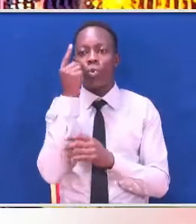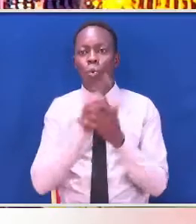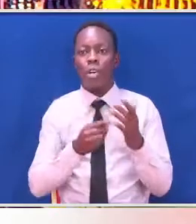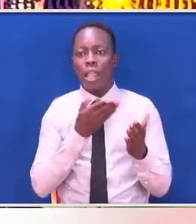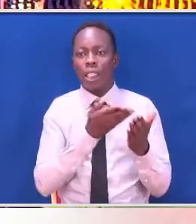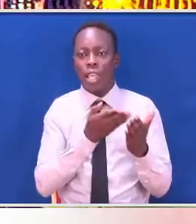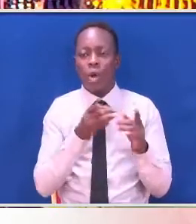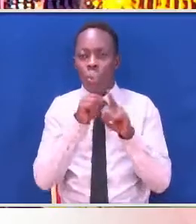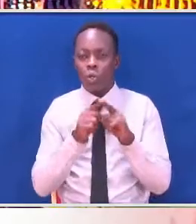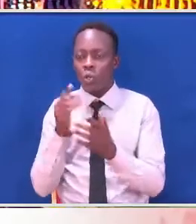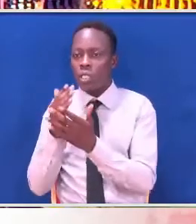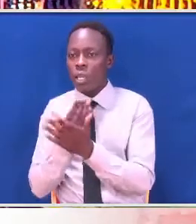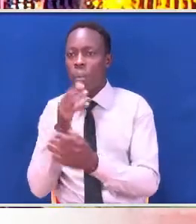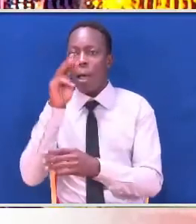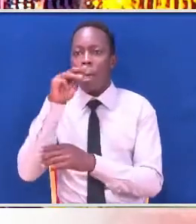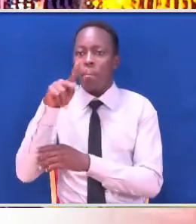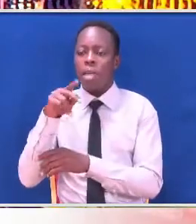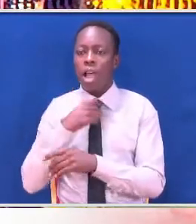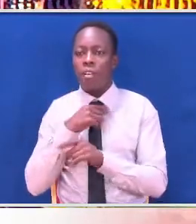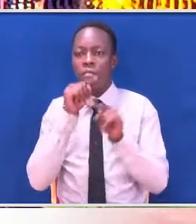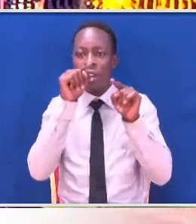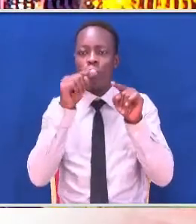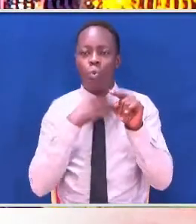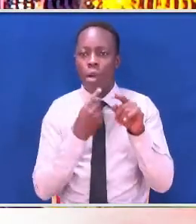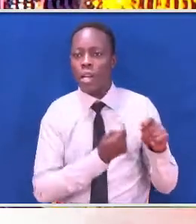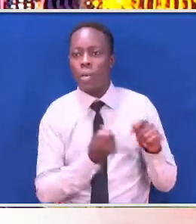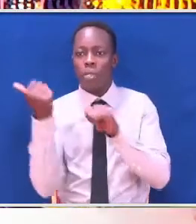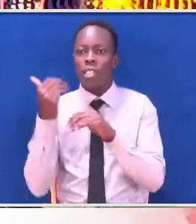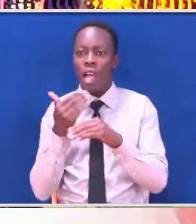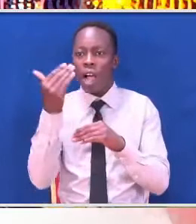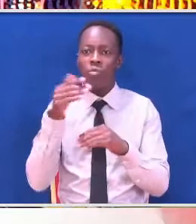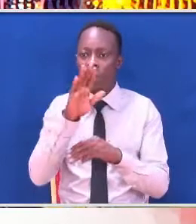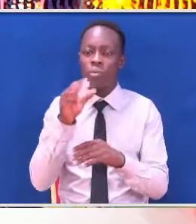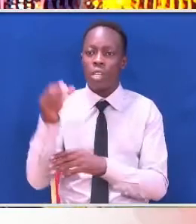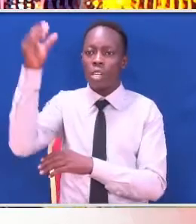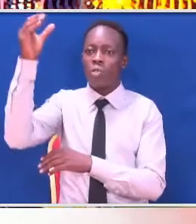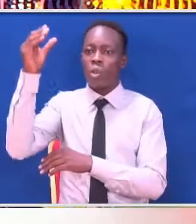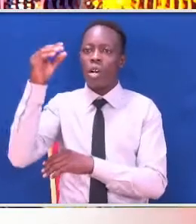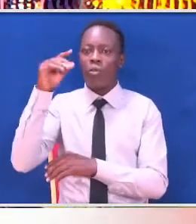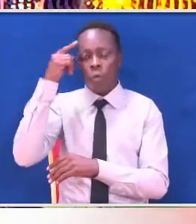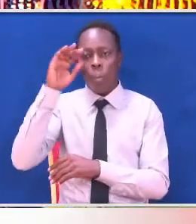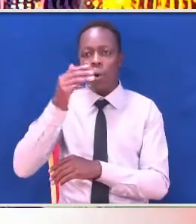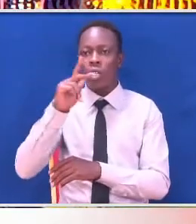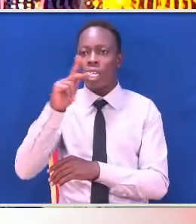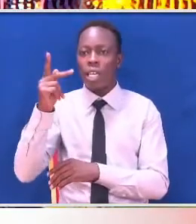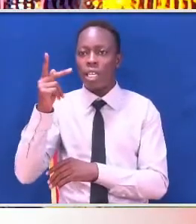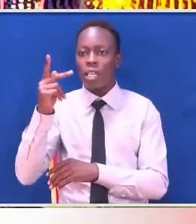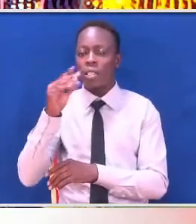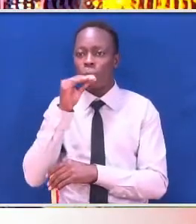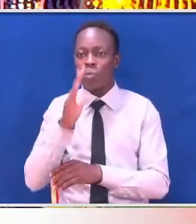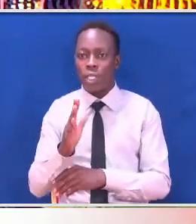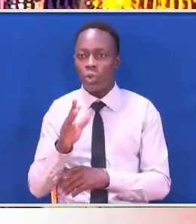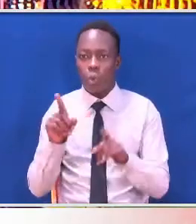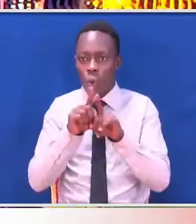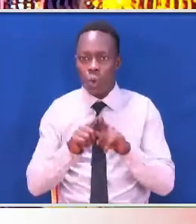of members of parliament have been threatening to impeach him after his coronation as the GEMI spokesman. Muturi, however, says